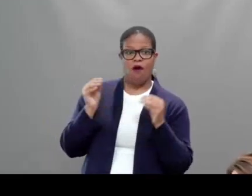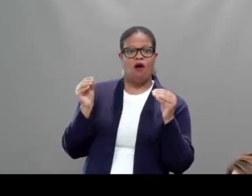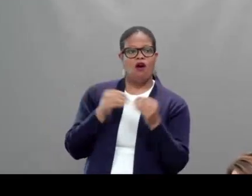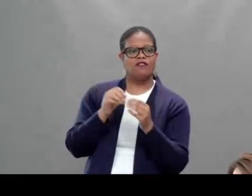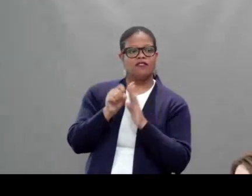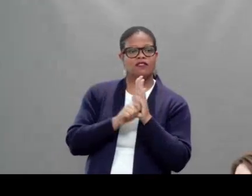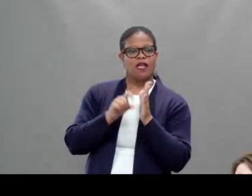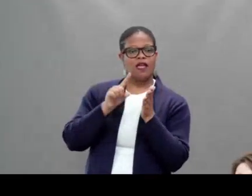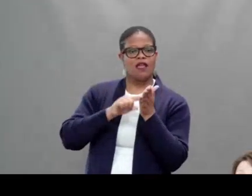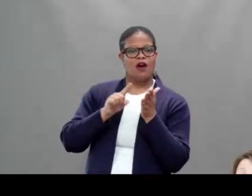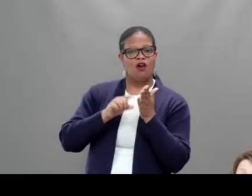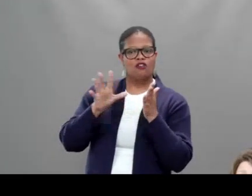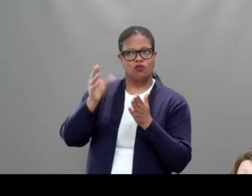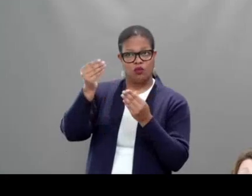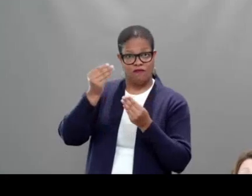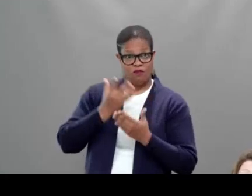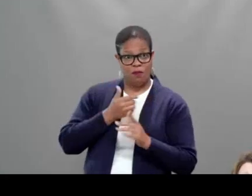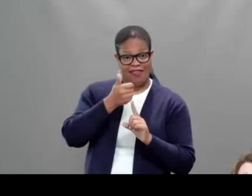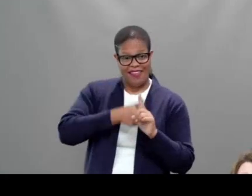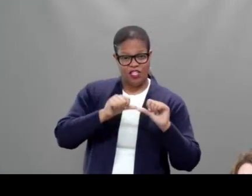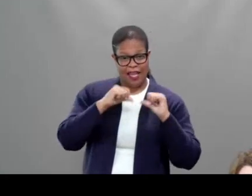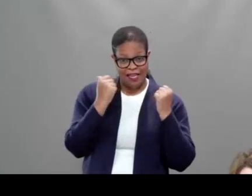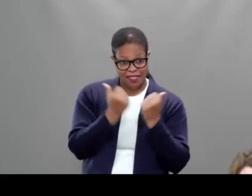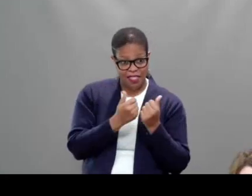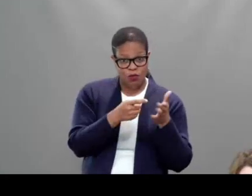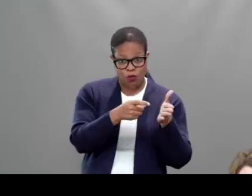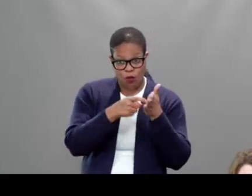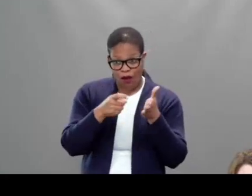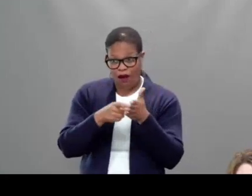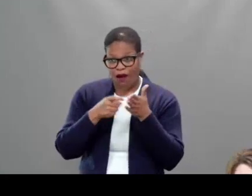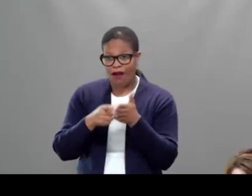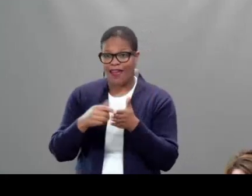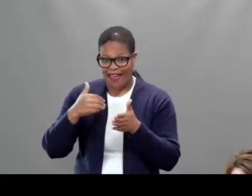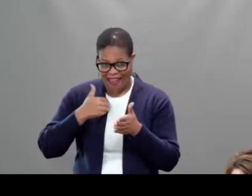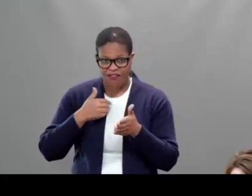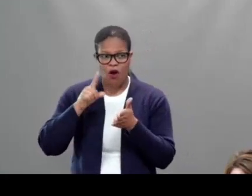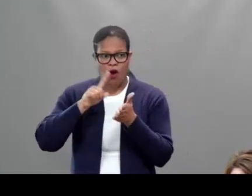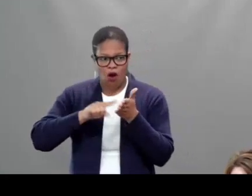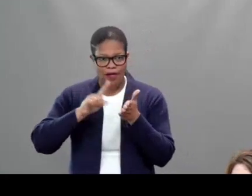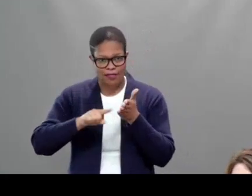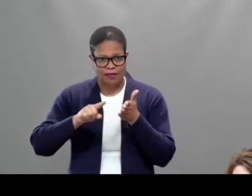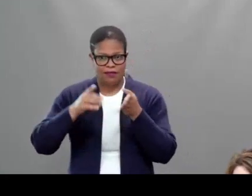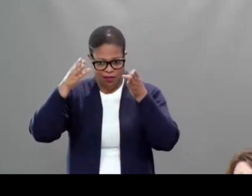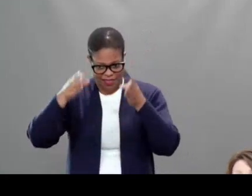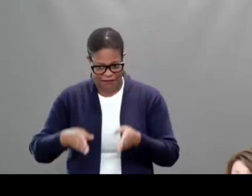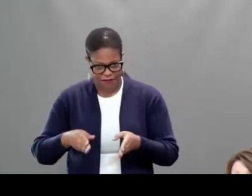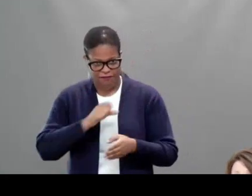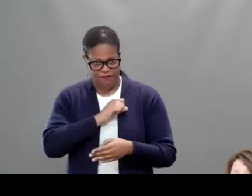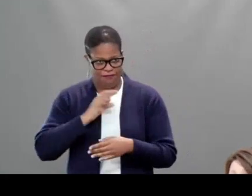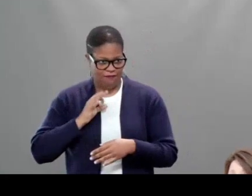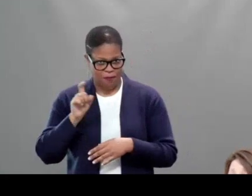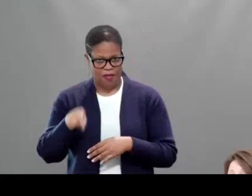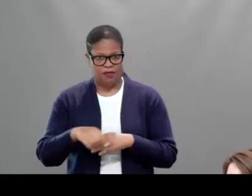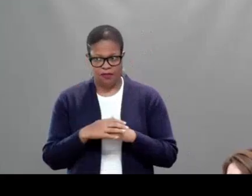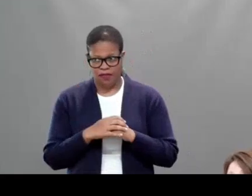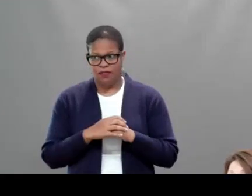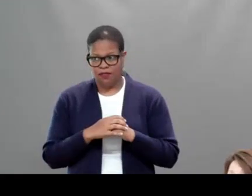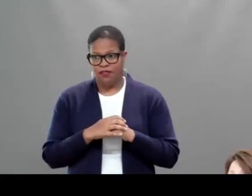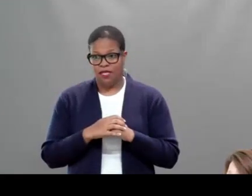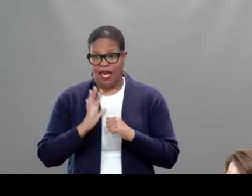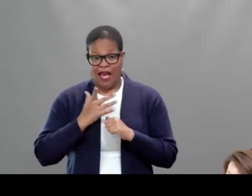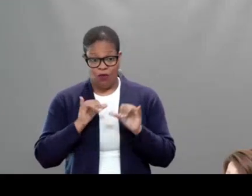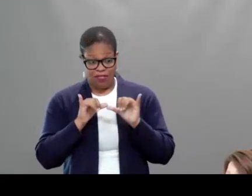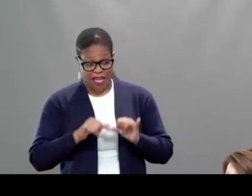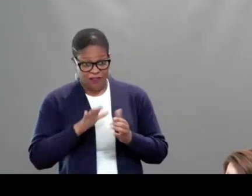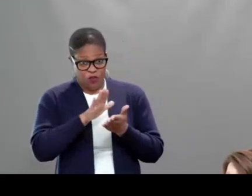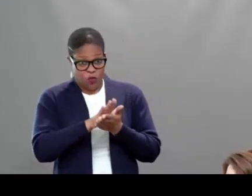State Auditor that each agency is required to have audit staff. The size of our school,